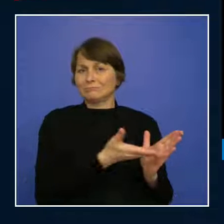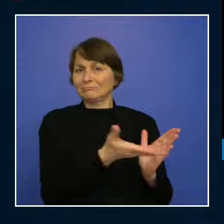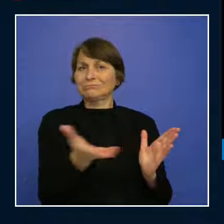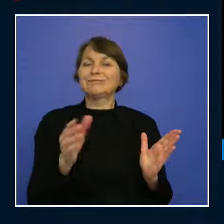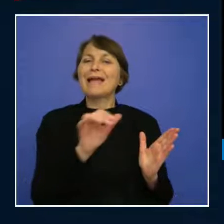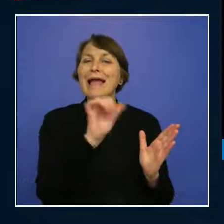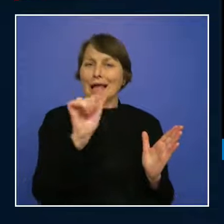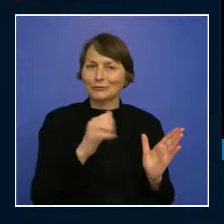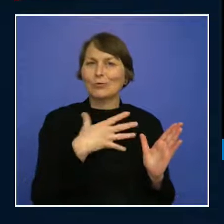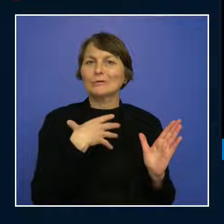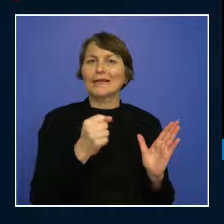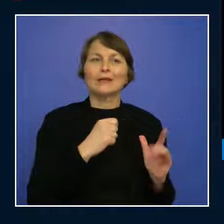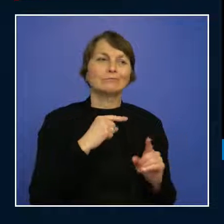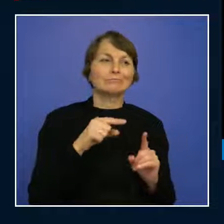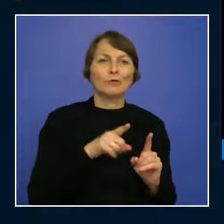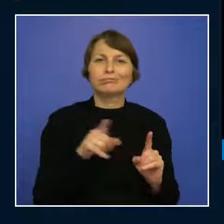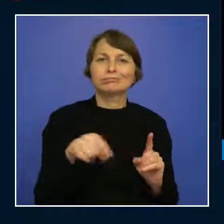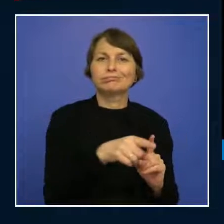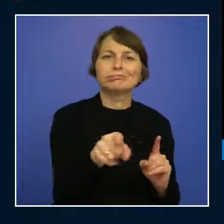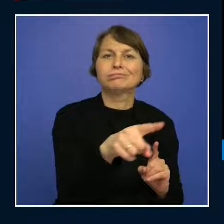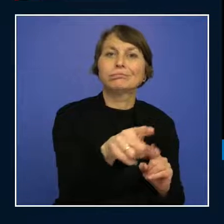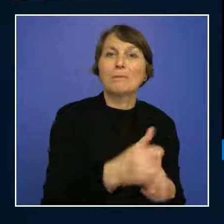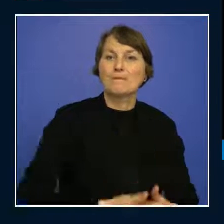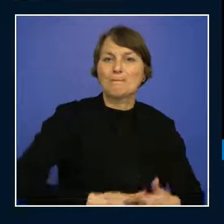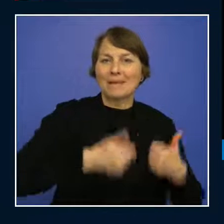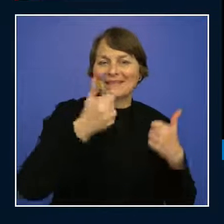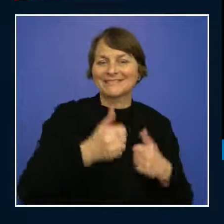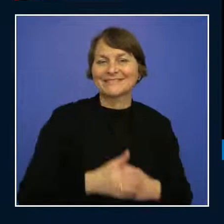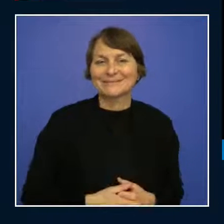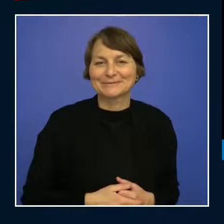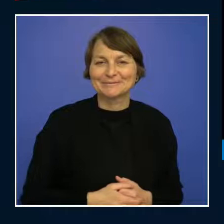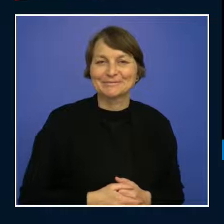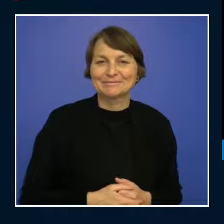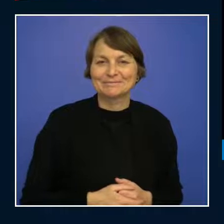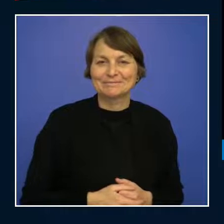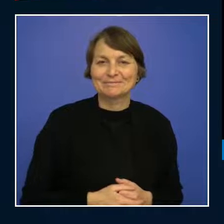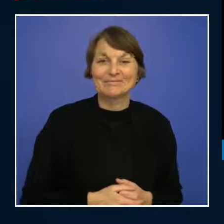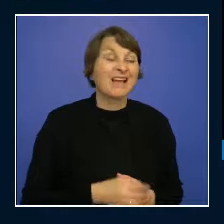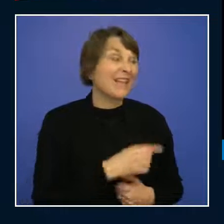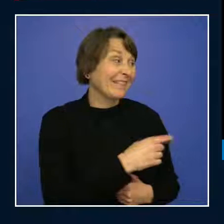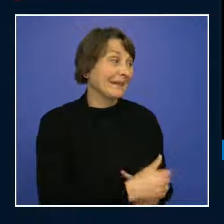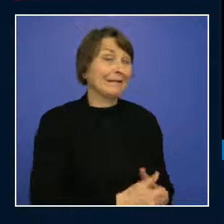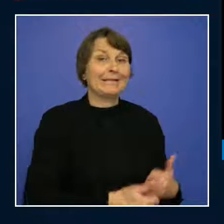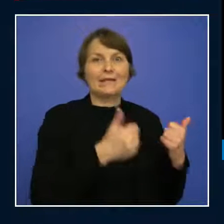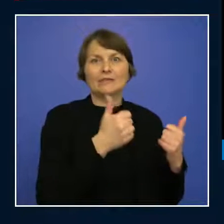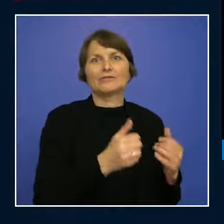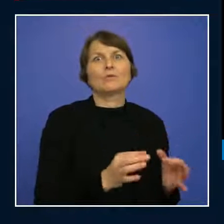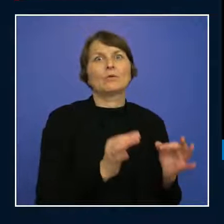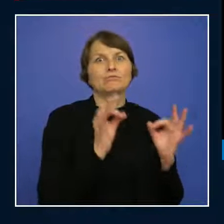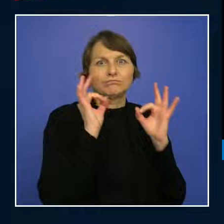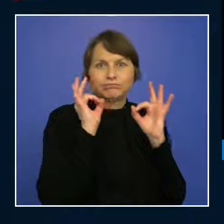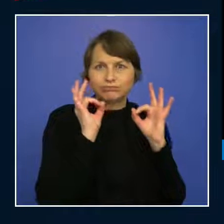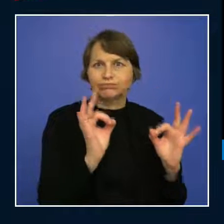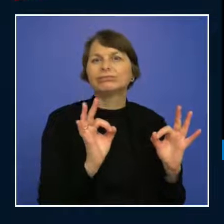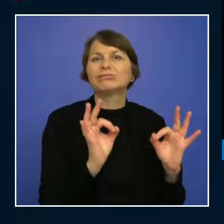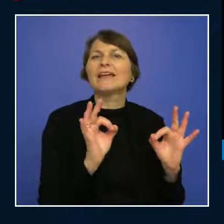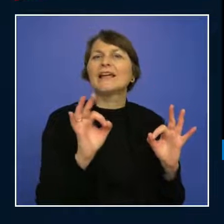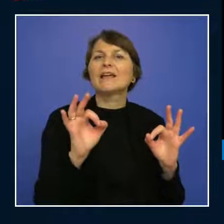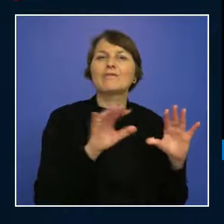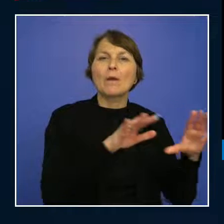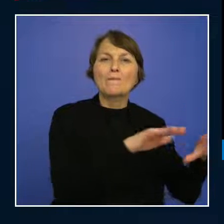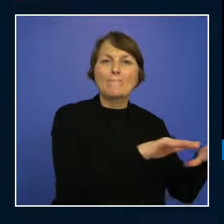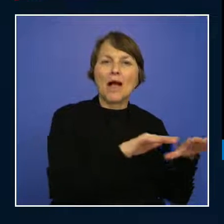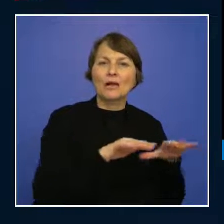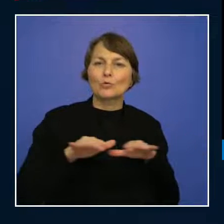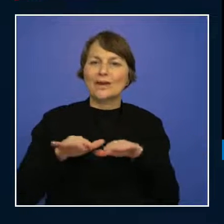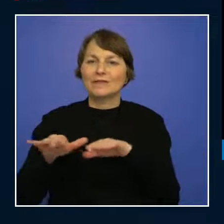you. Now, again, this is a great one for migrations. So if you have resources on